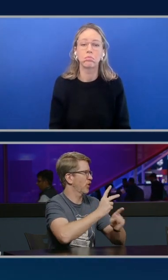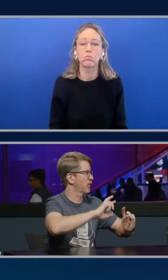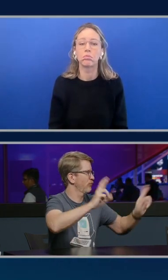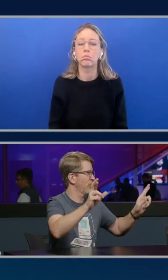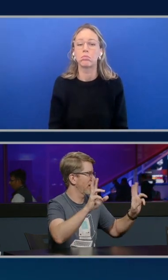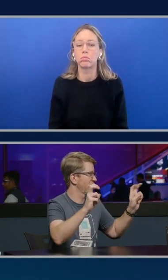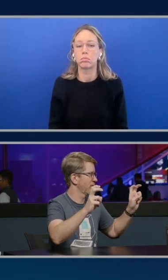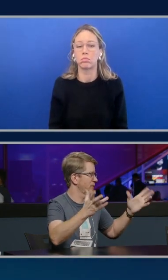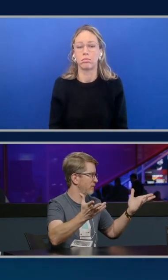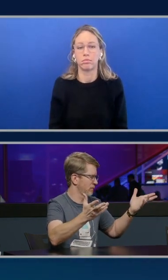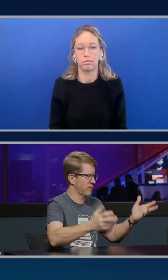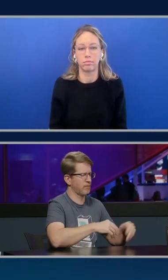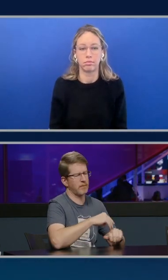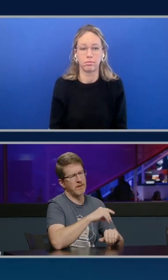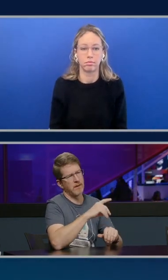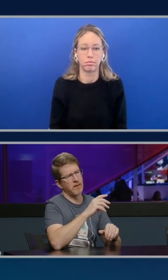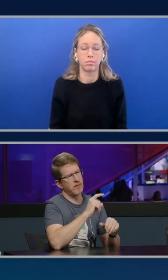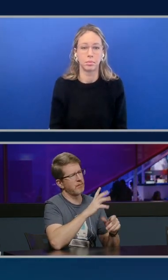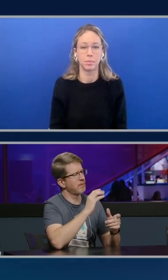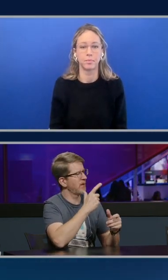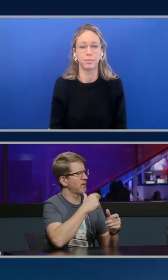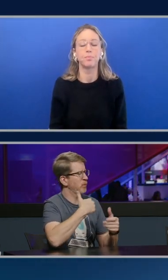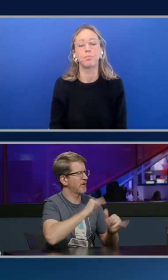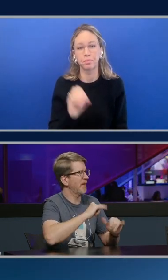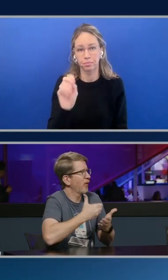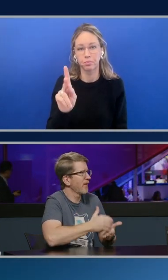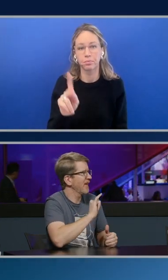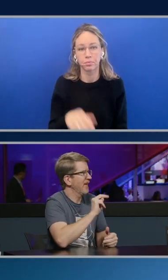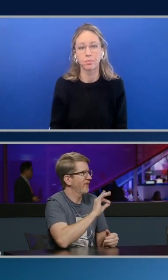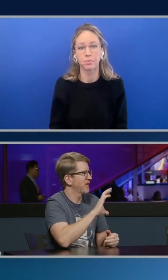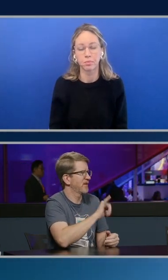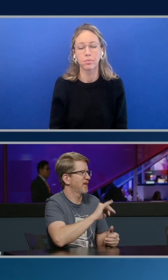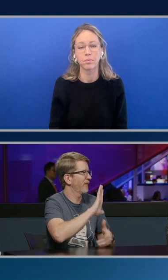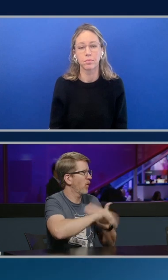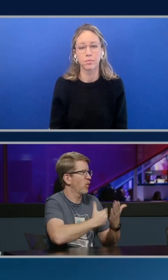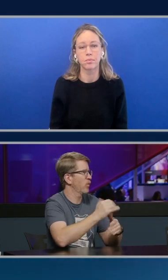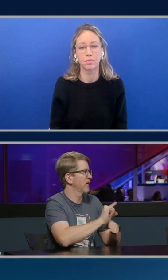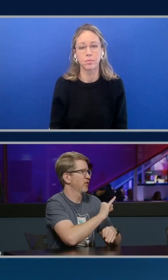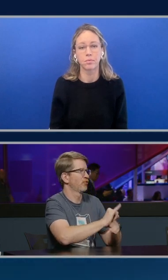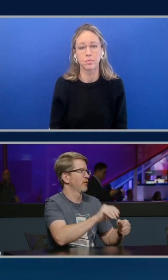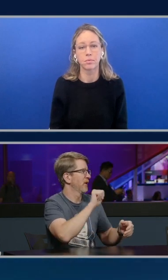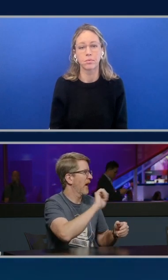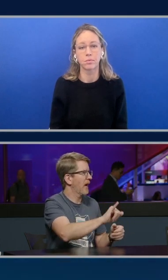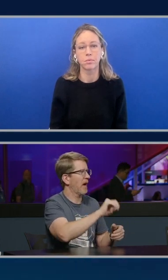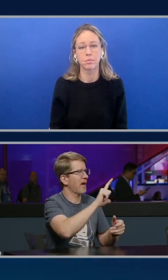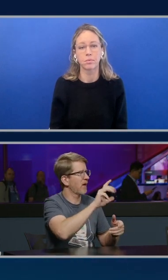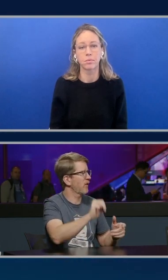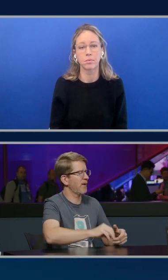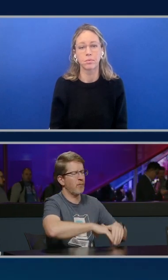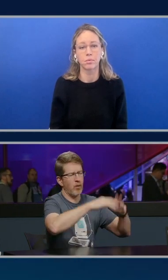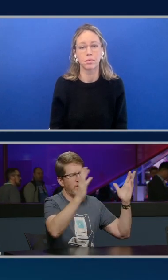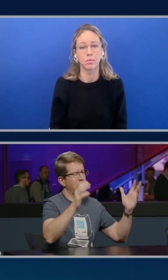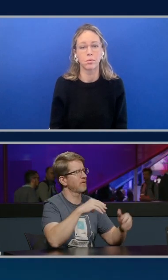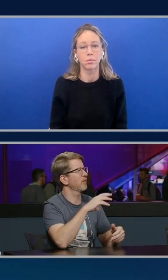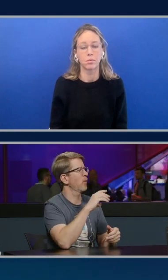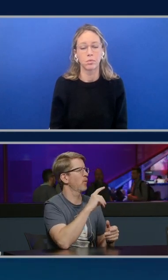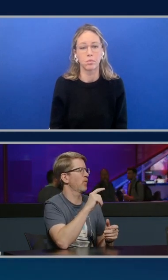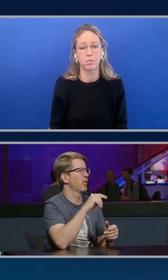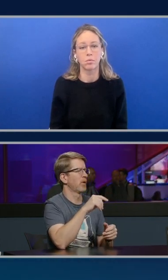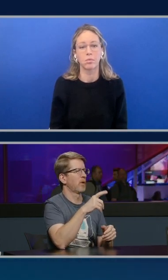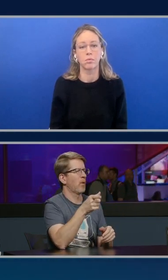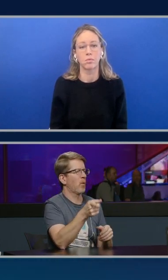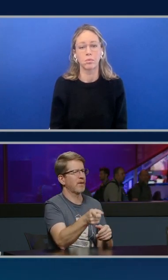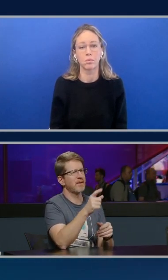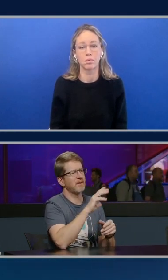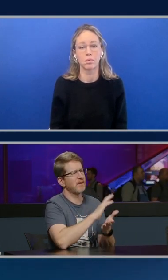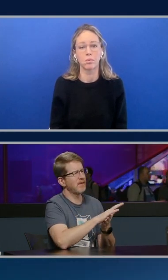So this is not production ready, okay. Of course. We're still in the infancy of the whole industry, LLMs, AI,